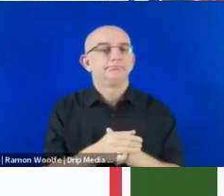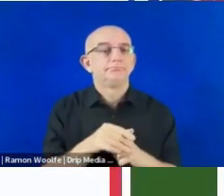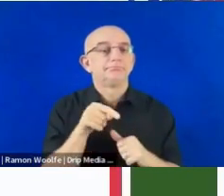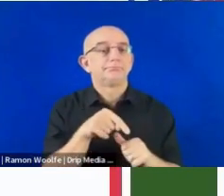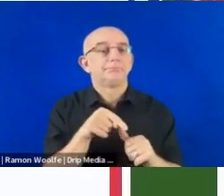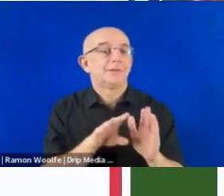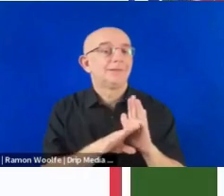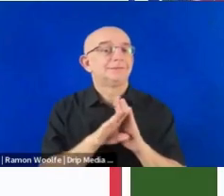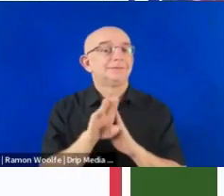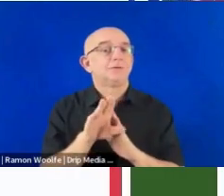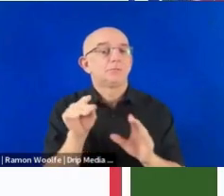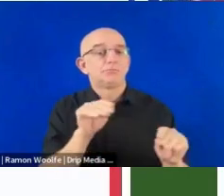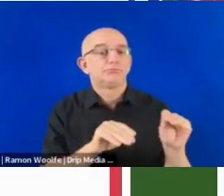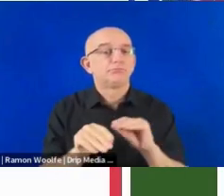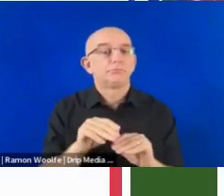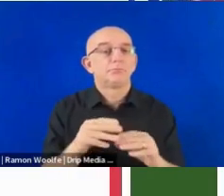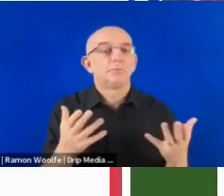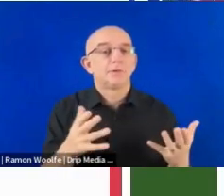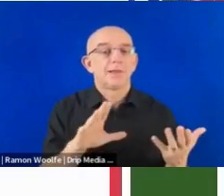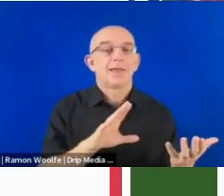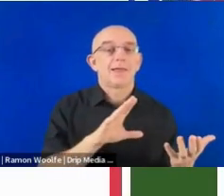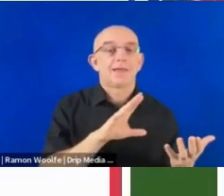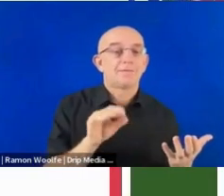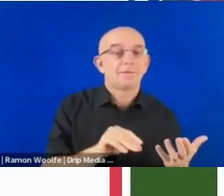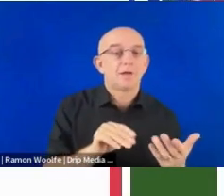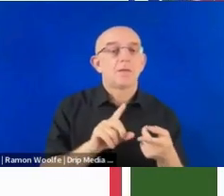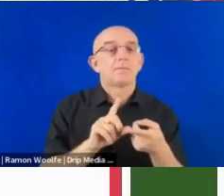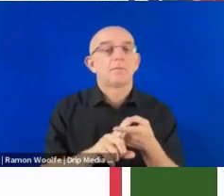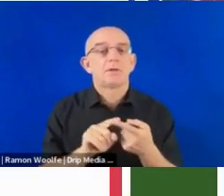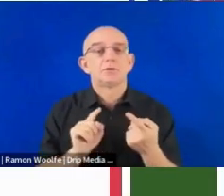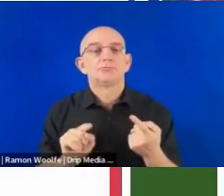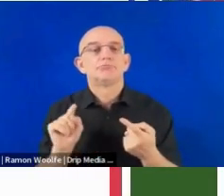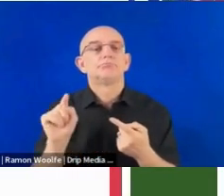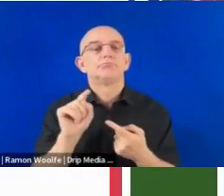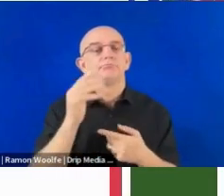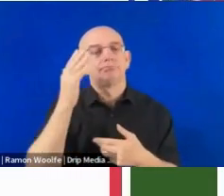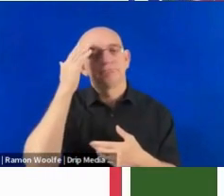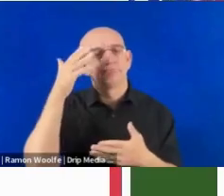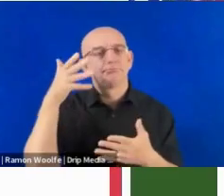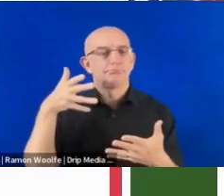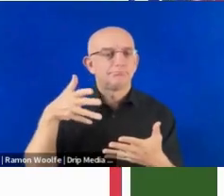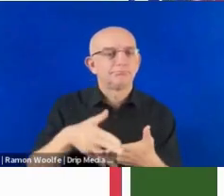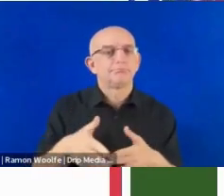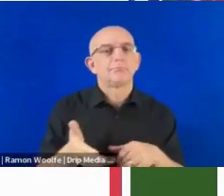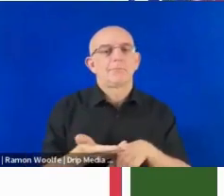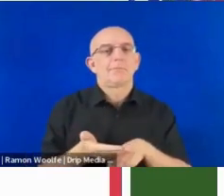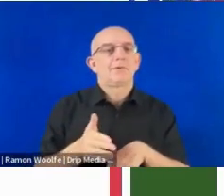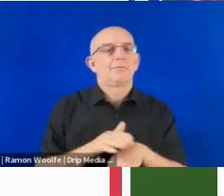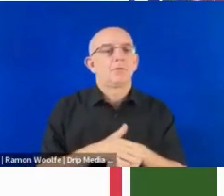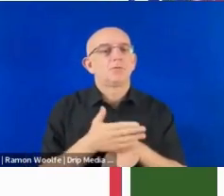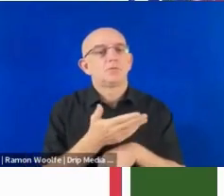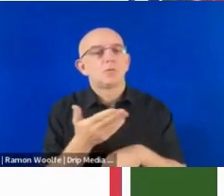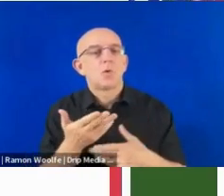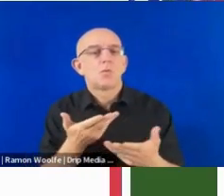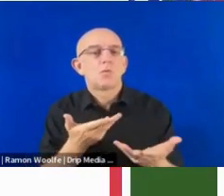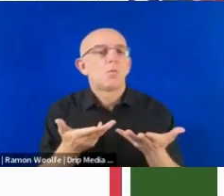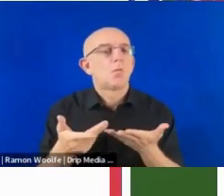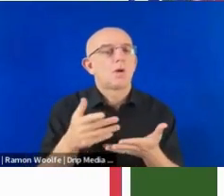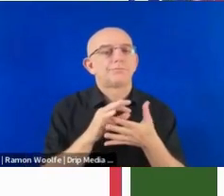Africa-based experts. So it's developed on local knowledge, local problems, looking for local